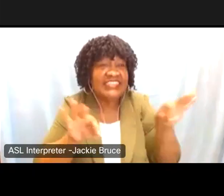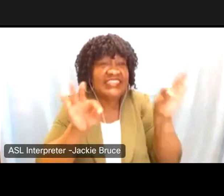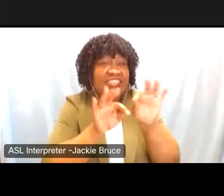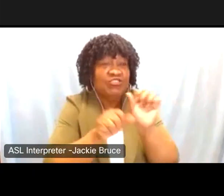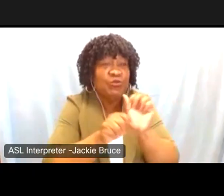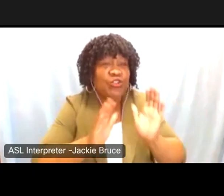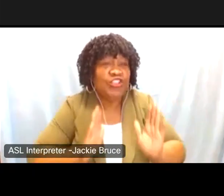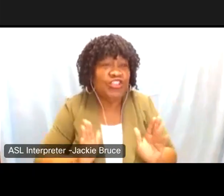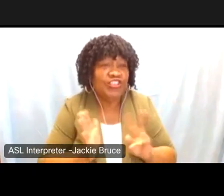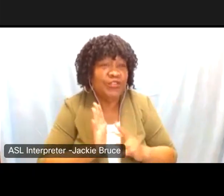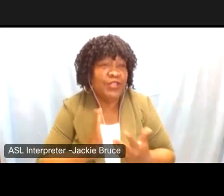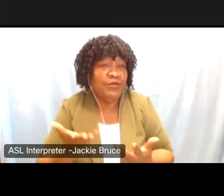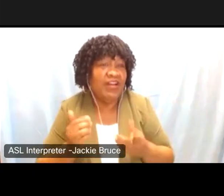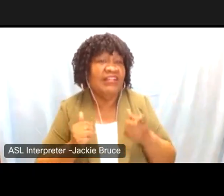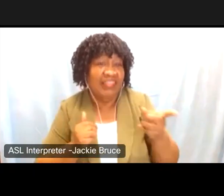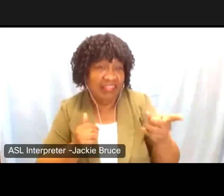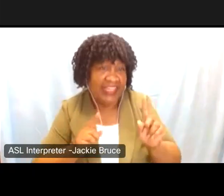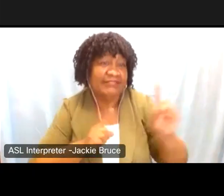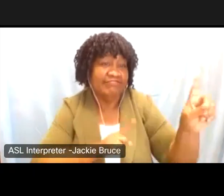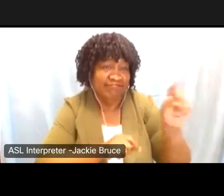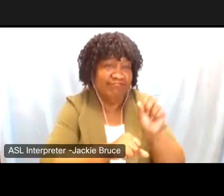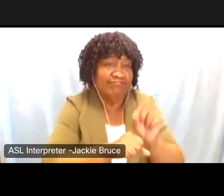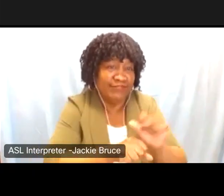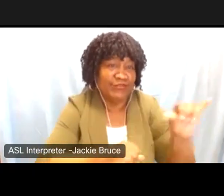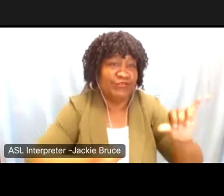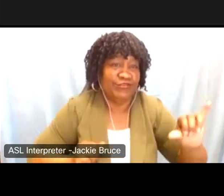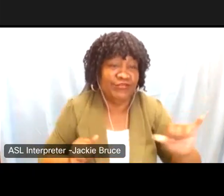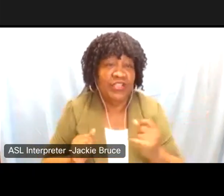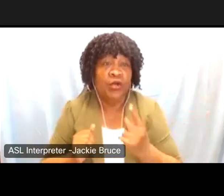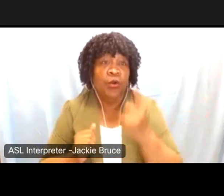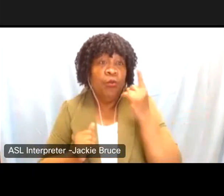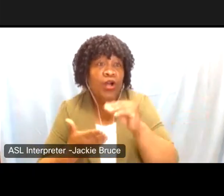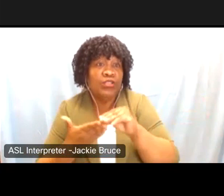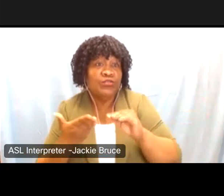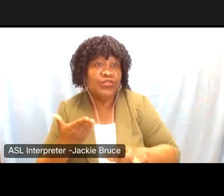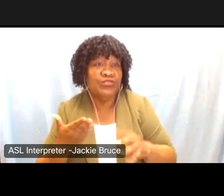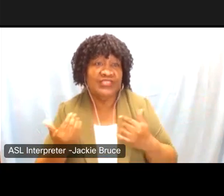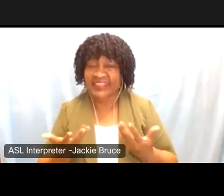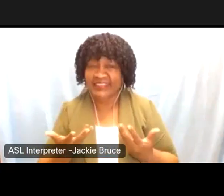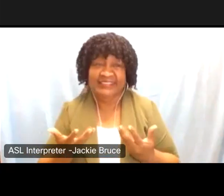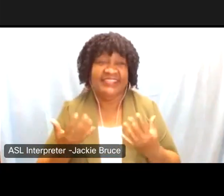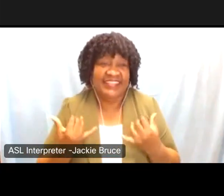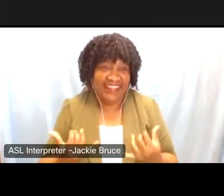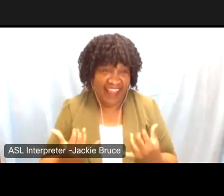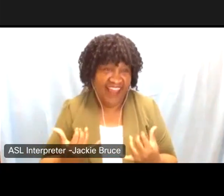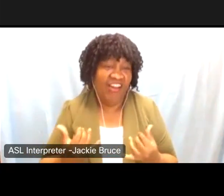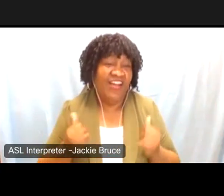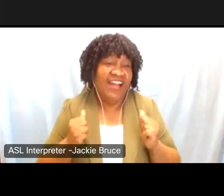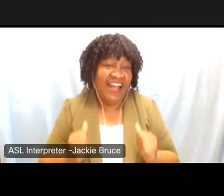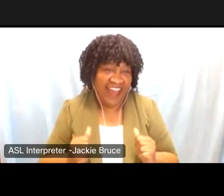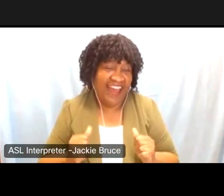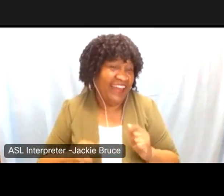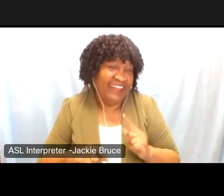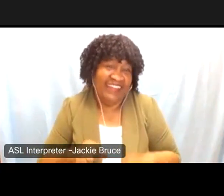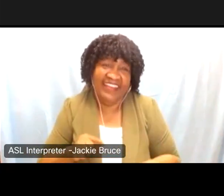work. And one of our students says to us, I cannot do classes synchronously because there are too